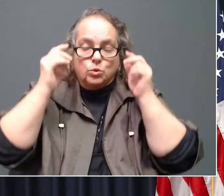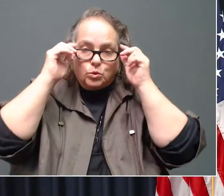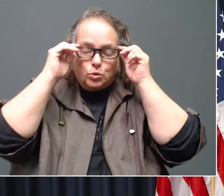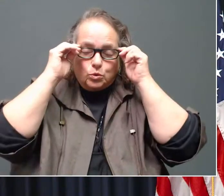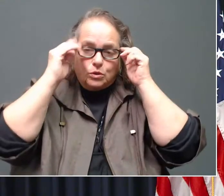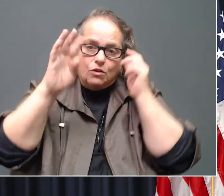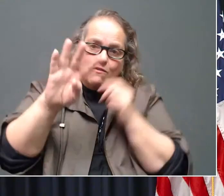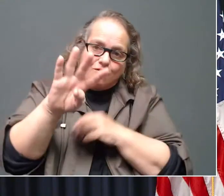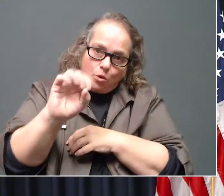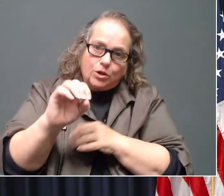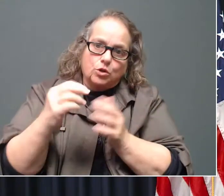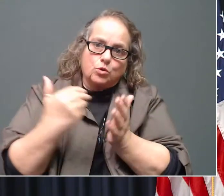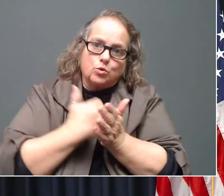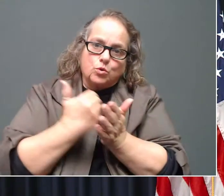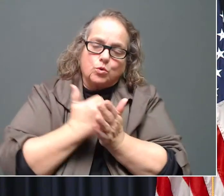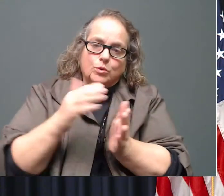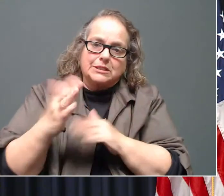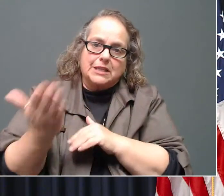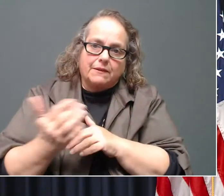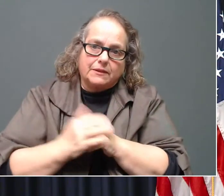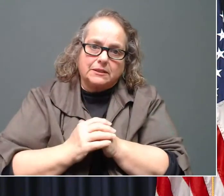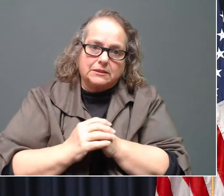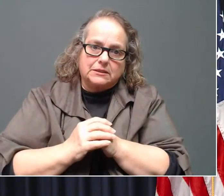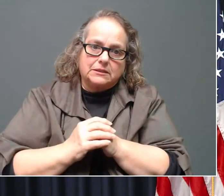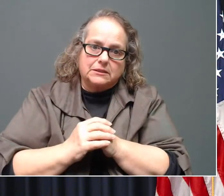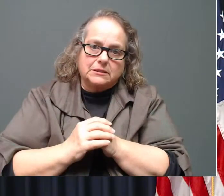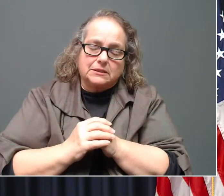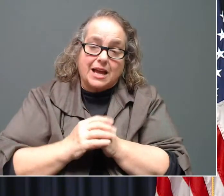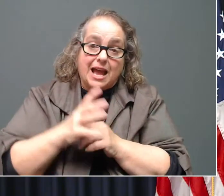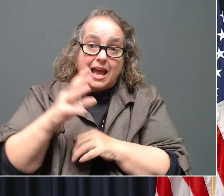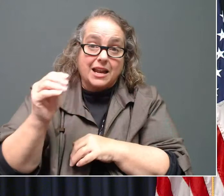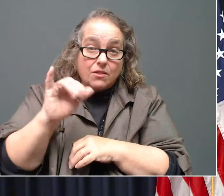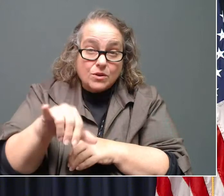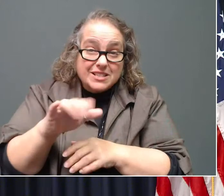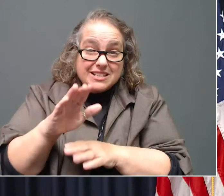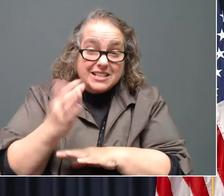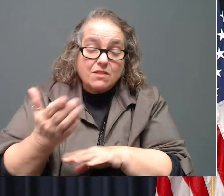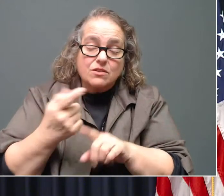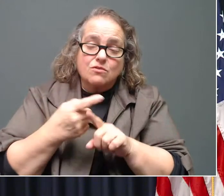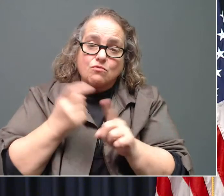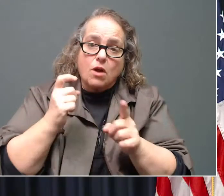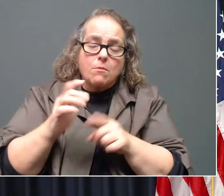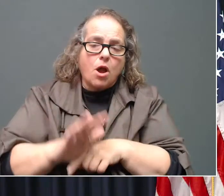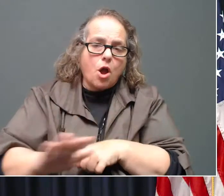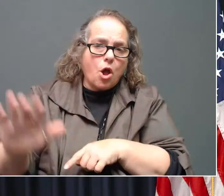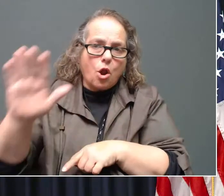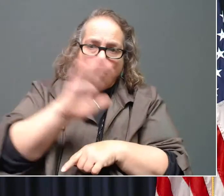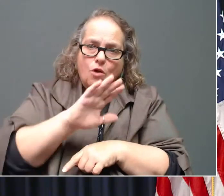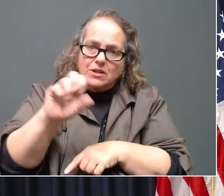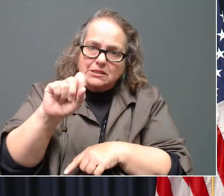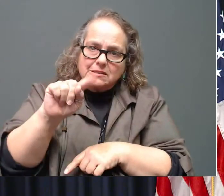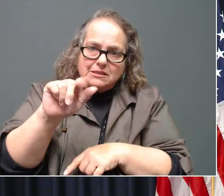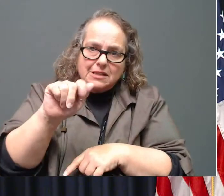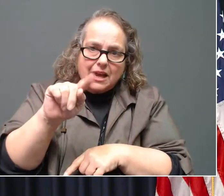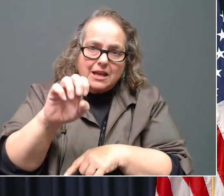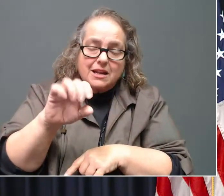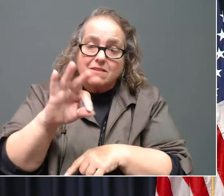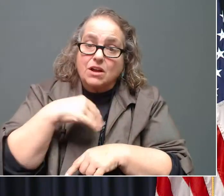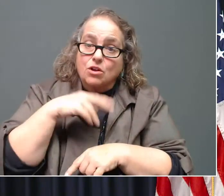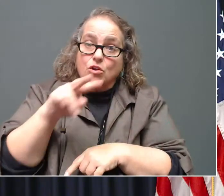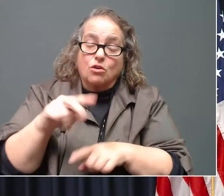deaths. And these deaths are from all over the state. As I look at this, they are